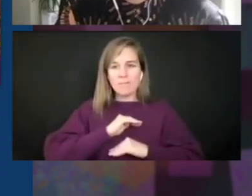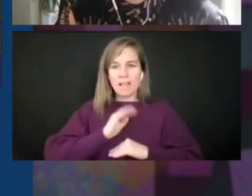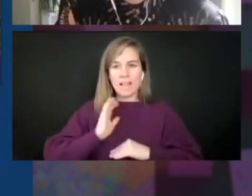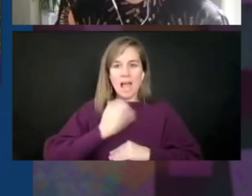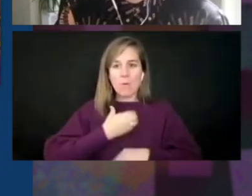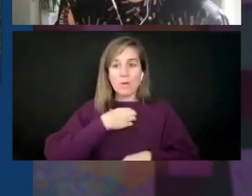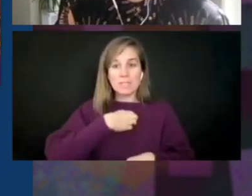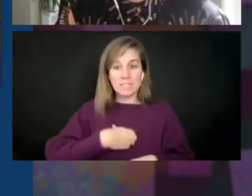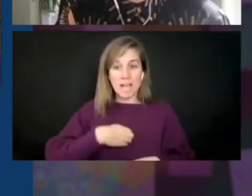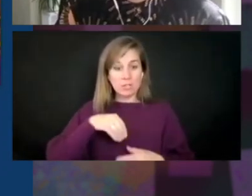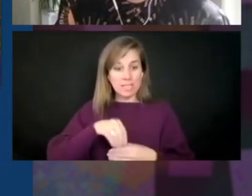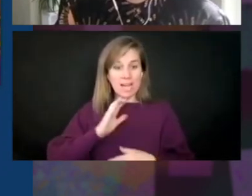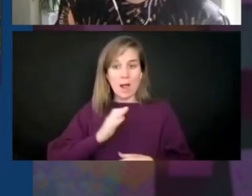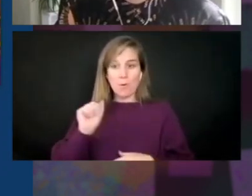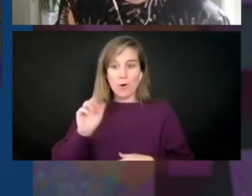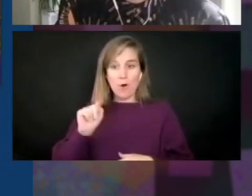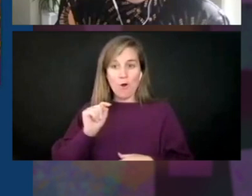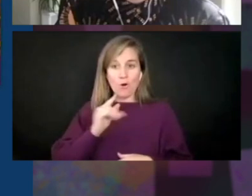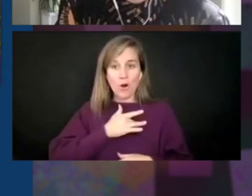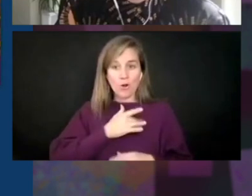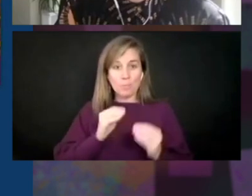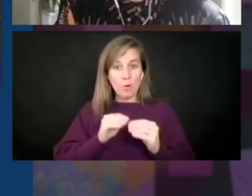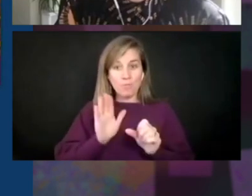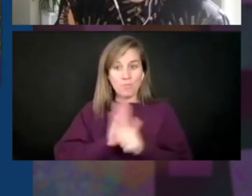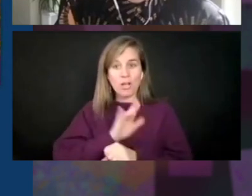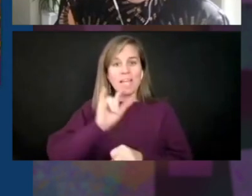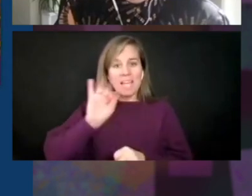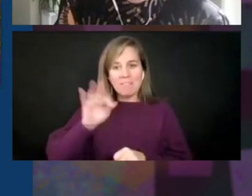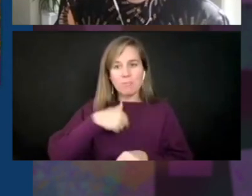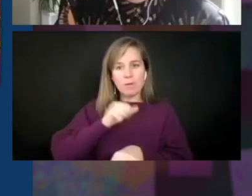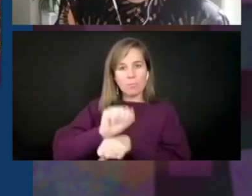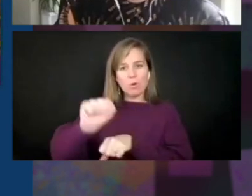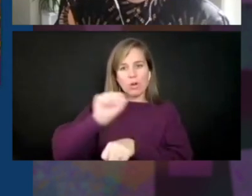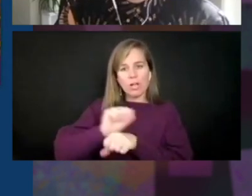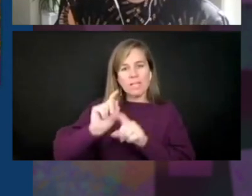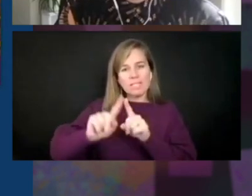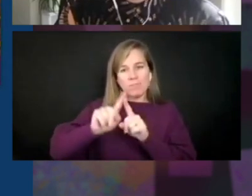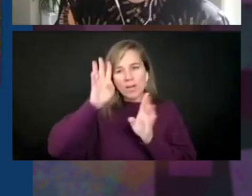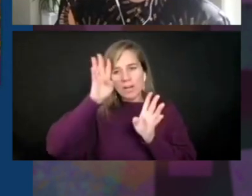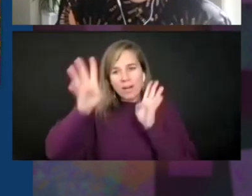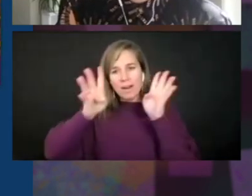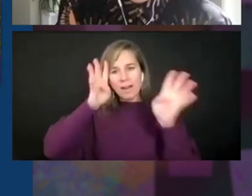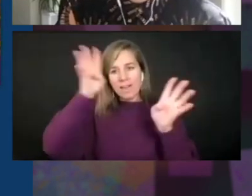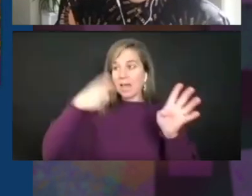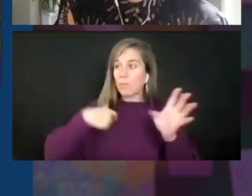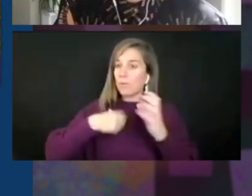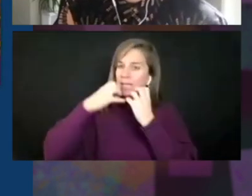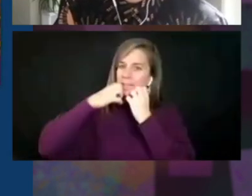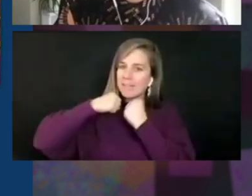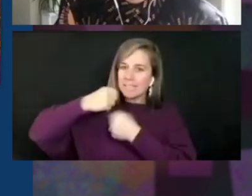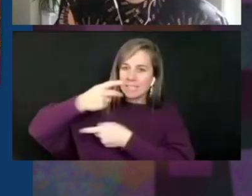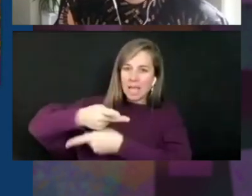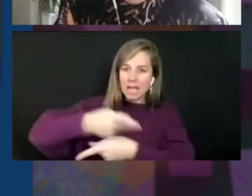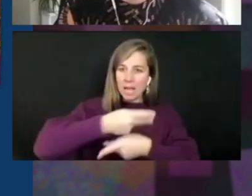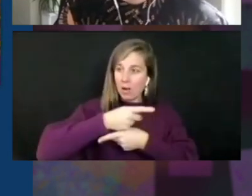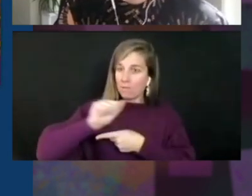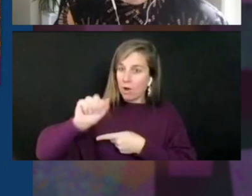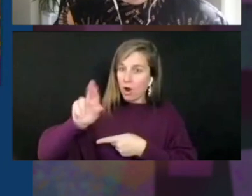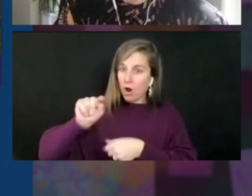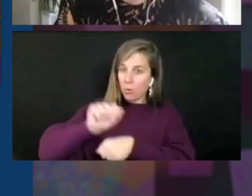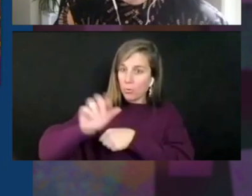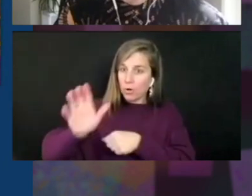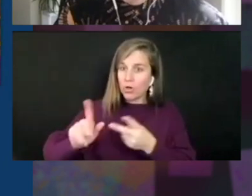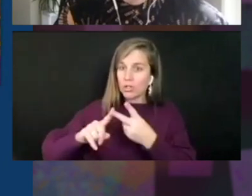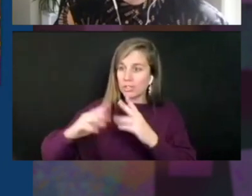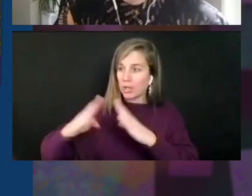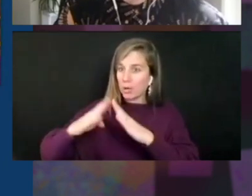fully while working in ways that can better care for the arts workers and communities engaged in making the work?